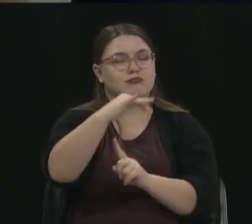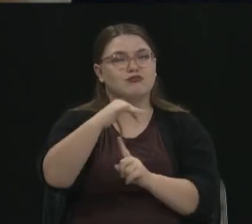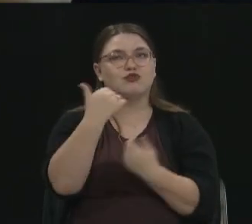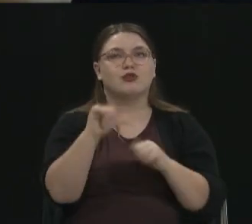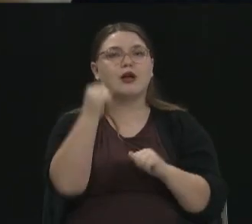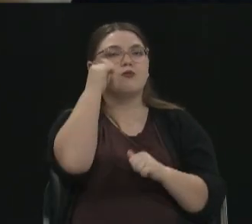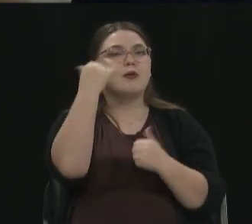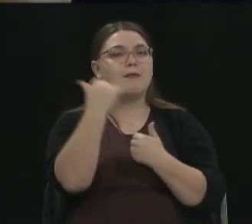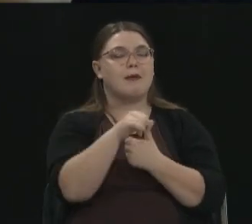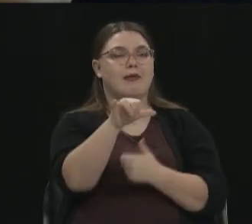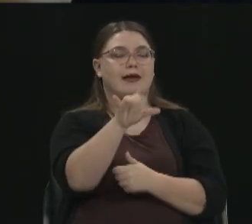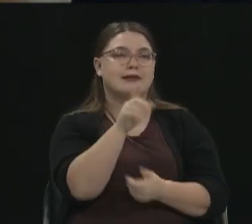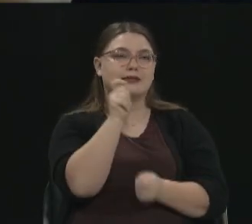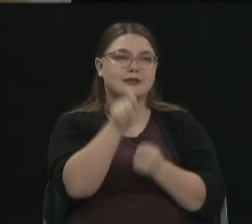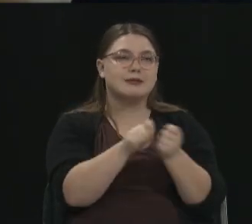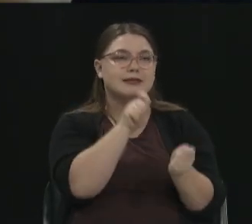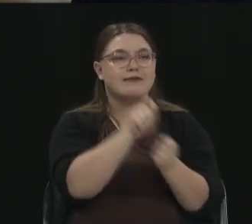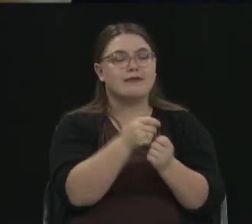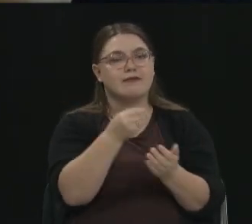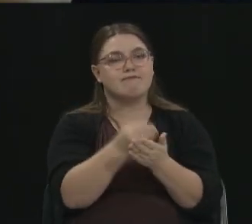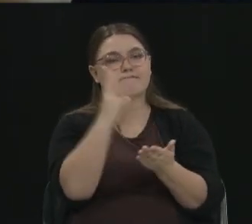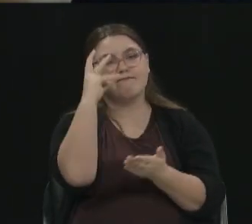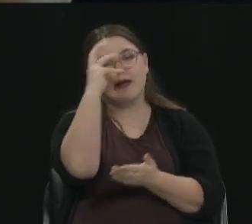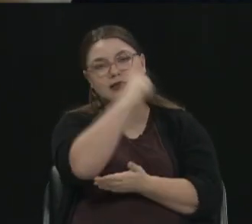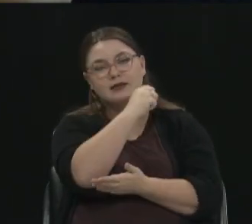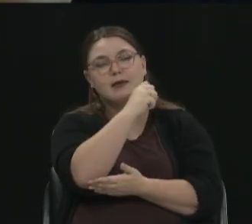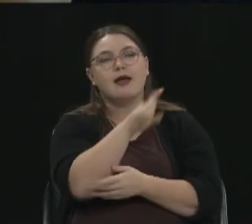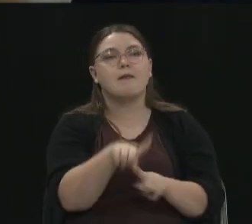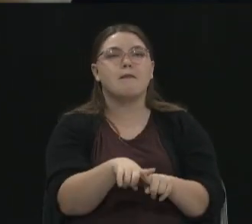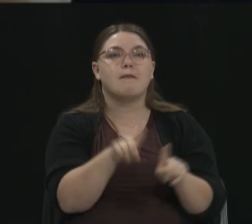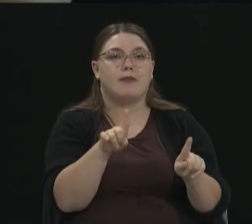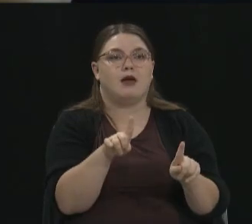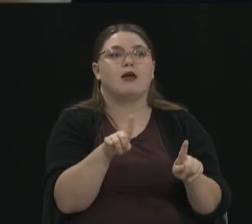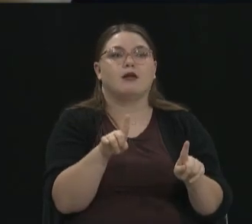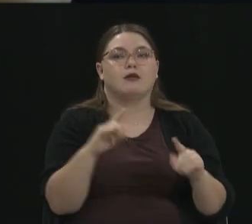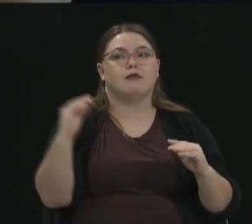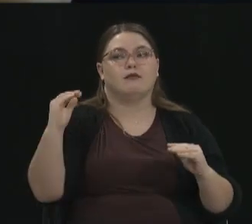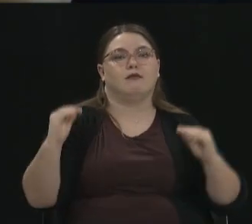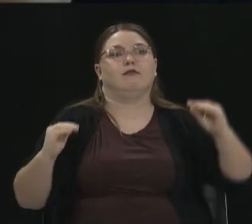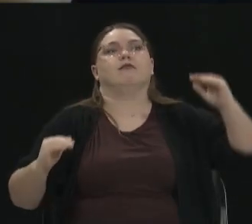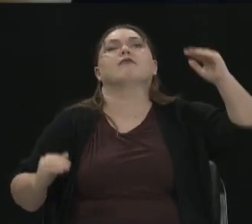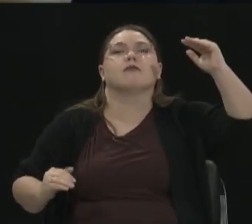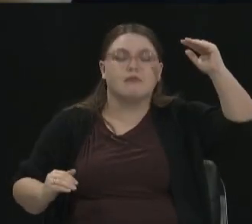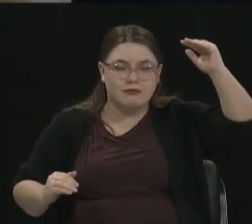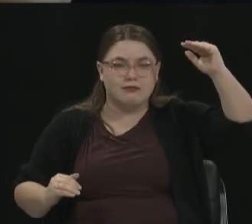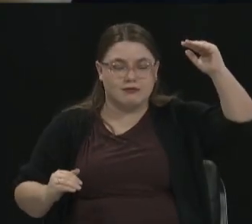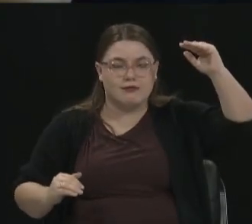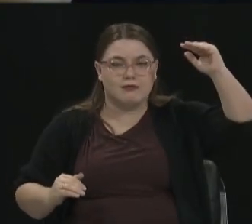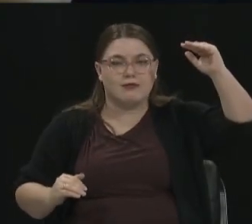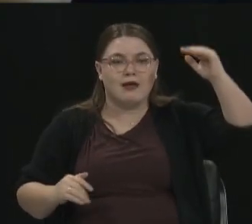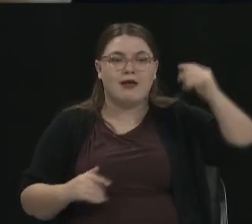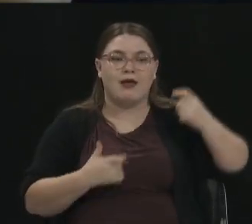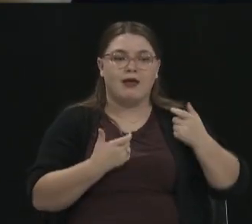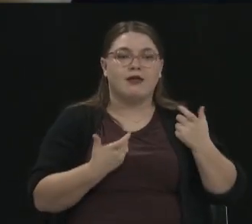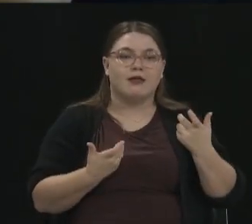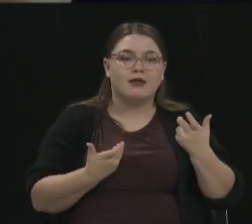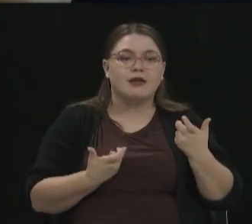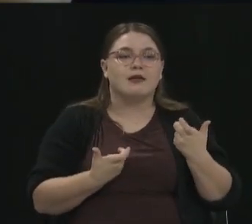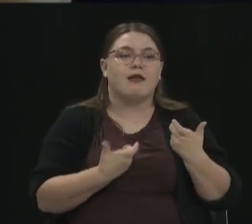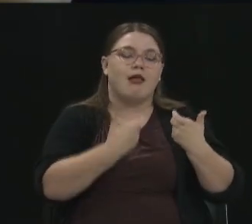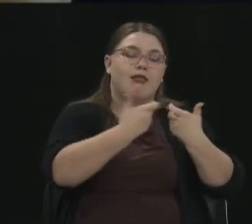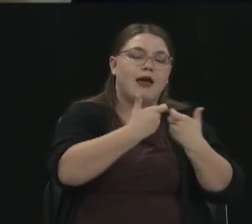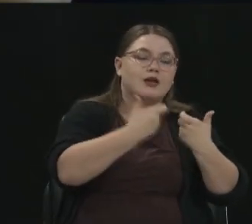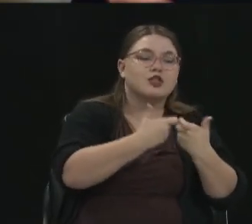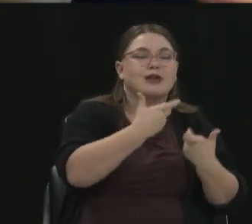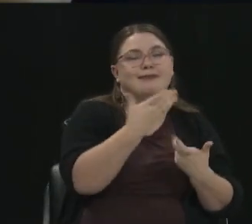that they would have that it would raise was a fraction of the amount they put on hybrids and electric vehicles. Not electric vehicles because they don't get gas, but